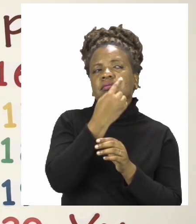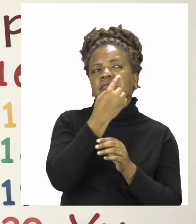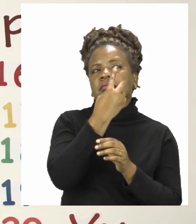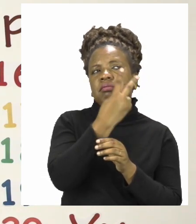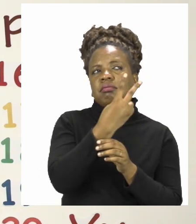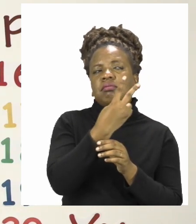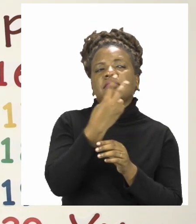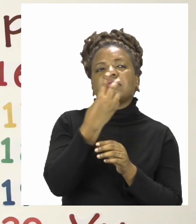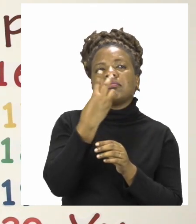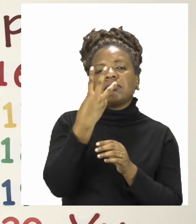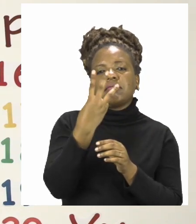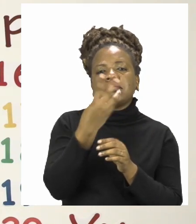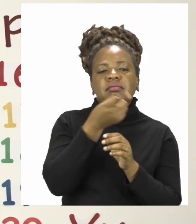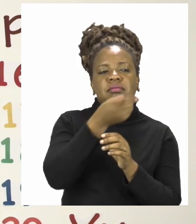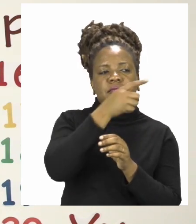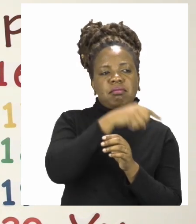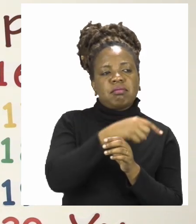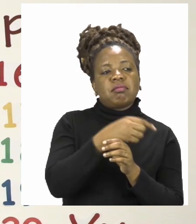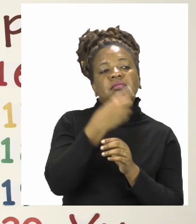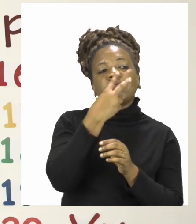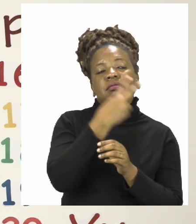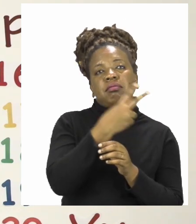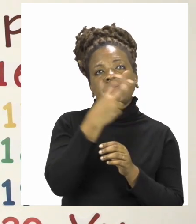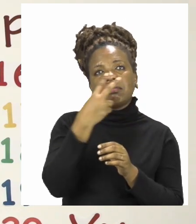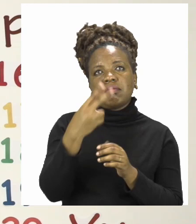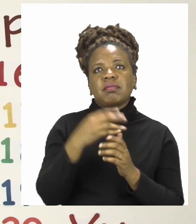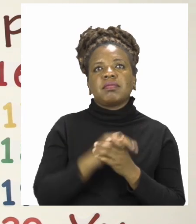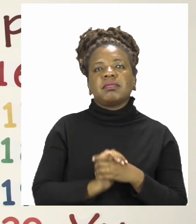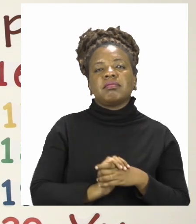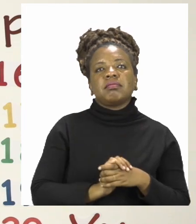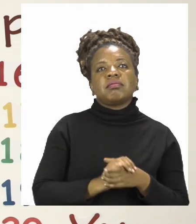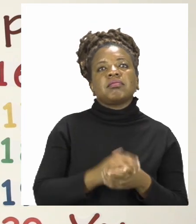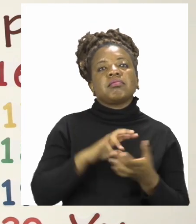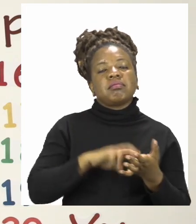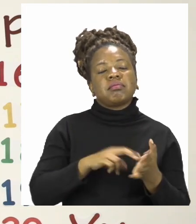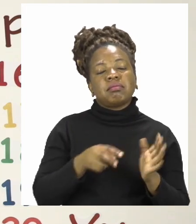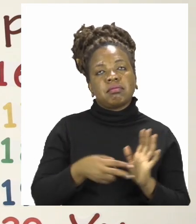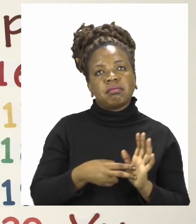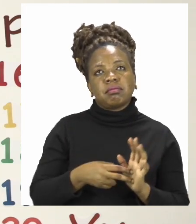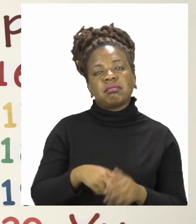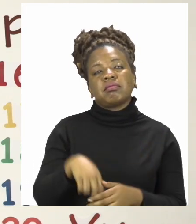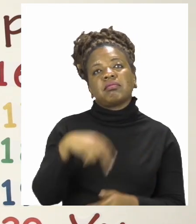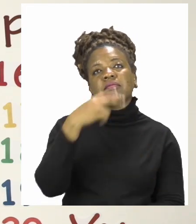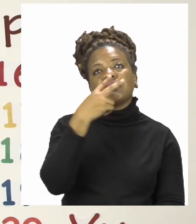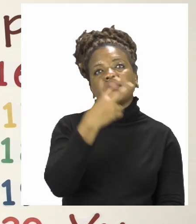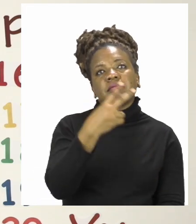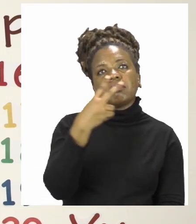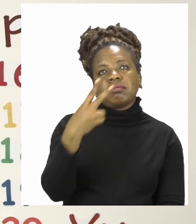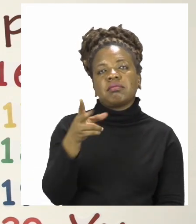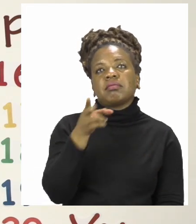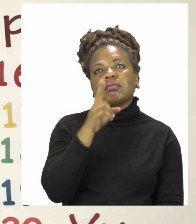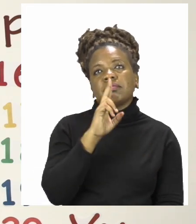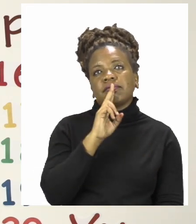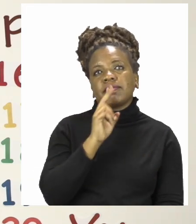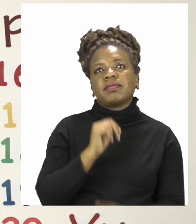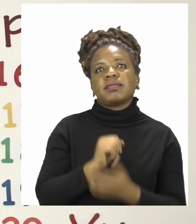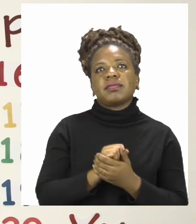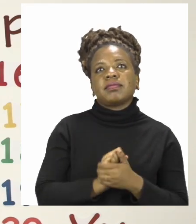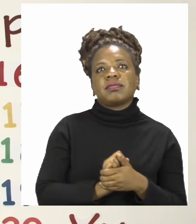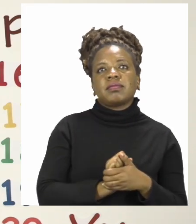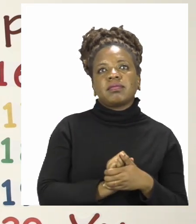22. So our answer is 22. Now that we know that we